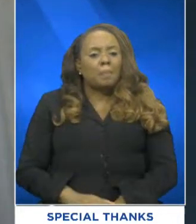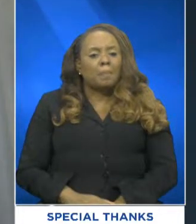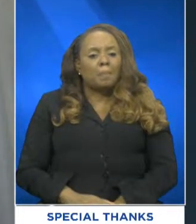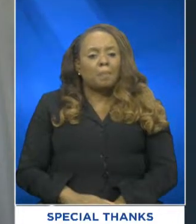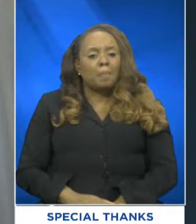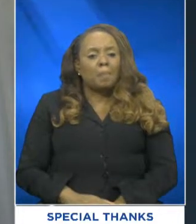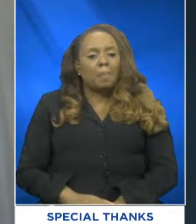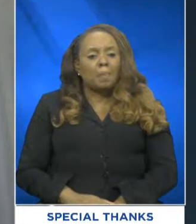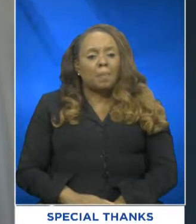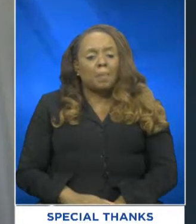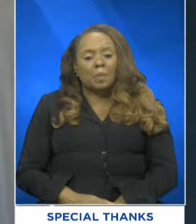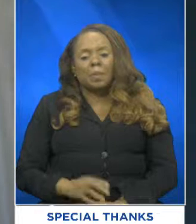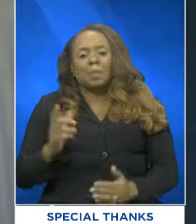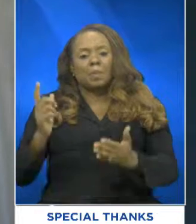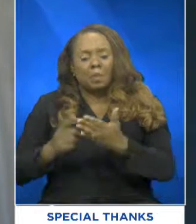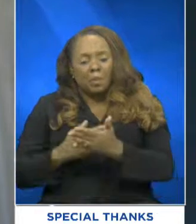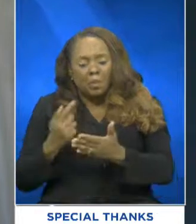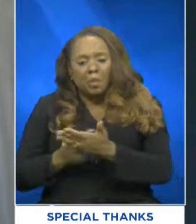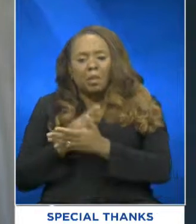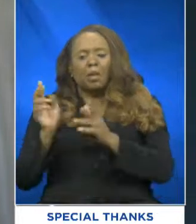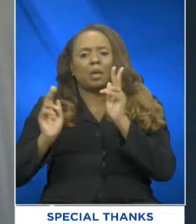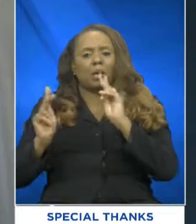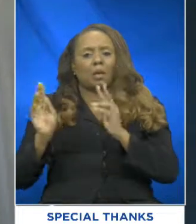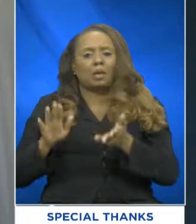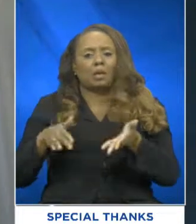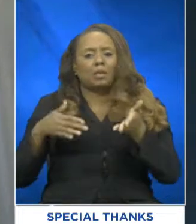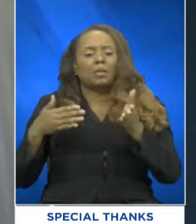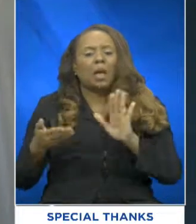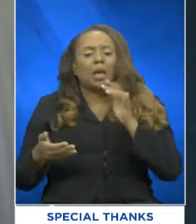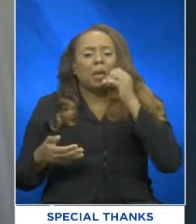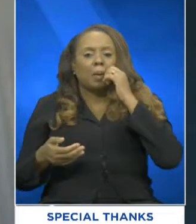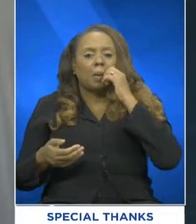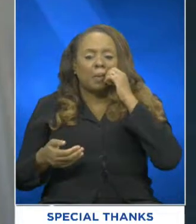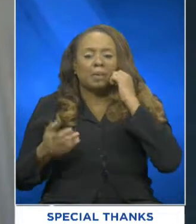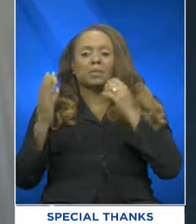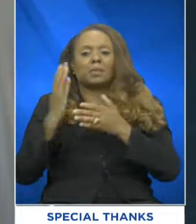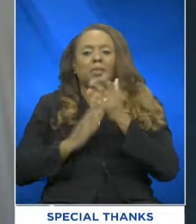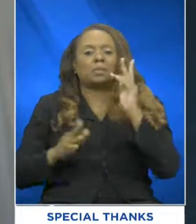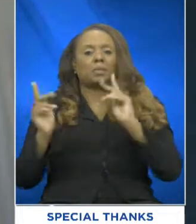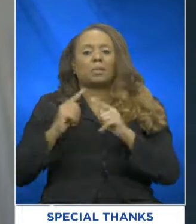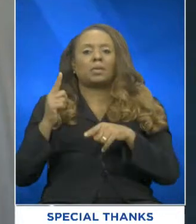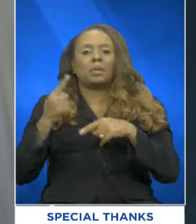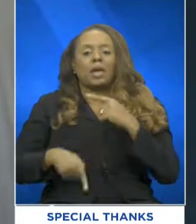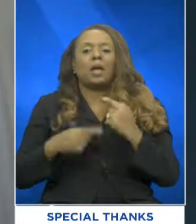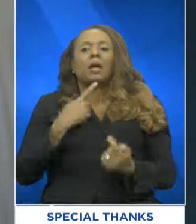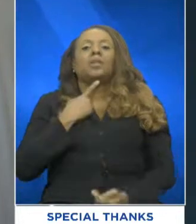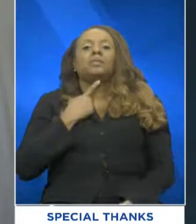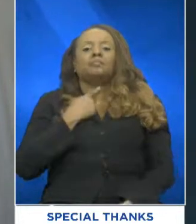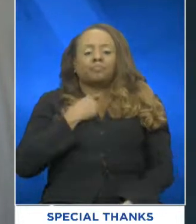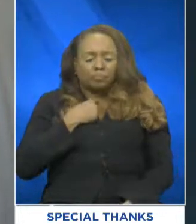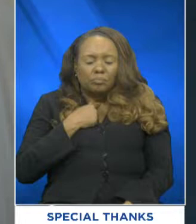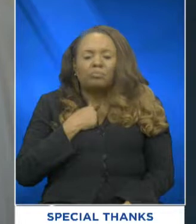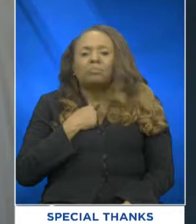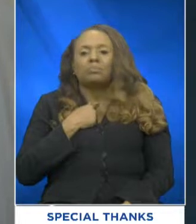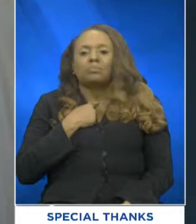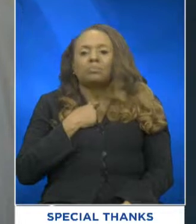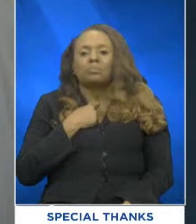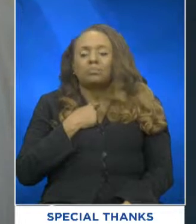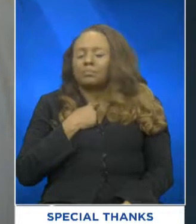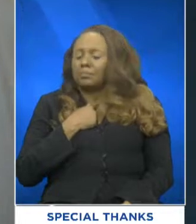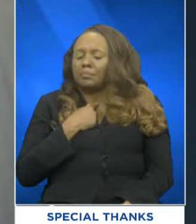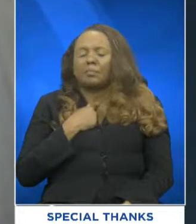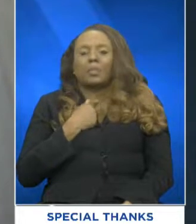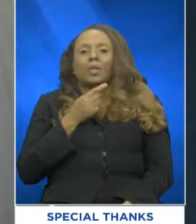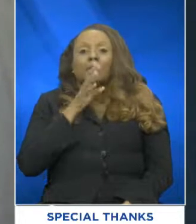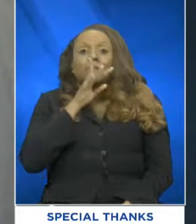of quite a few of our strokes before the stroke unit, is the inability to swallow properly. Again, the speech and language